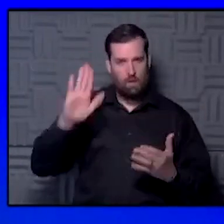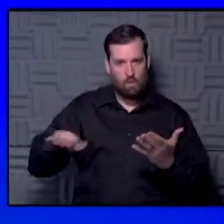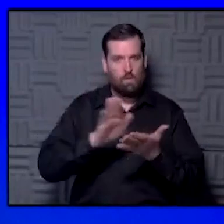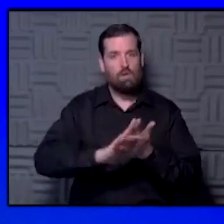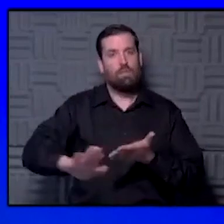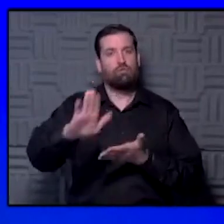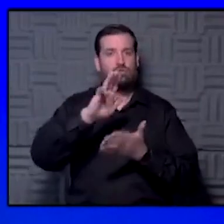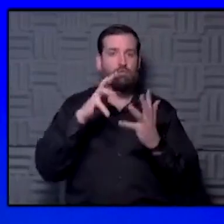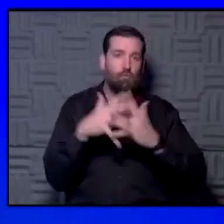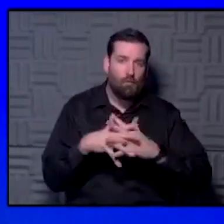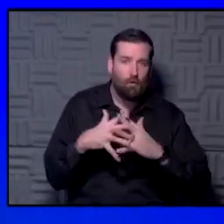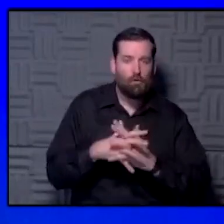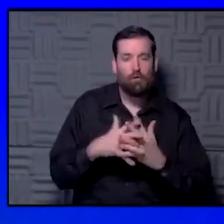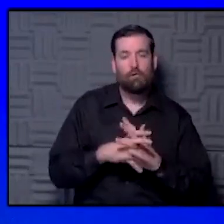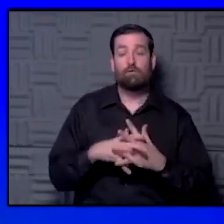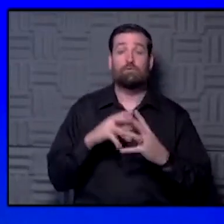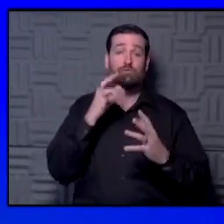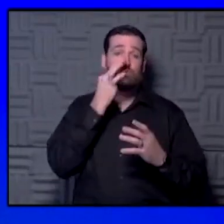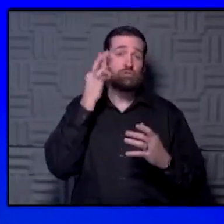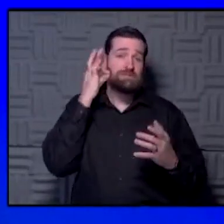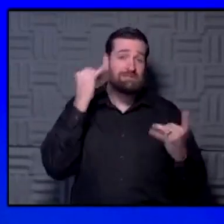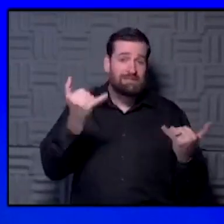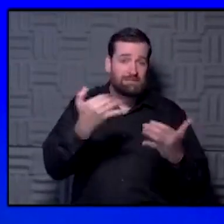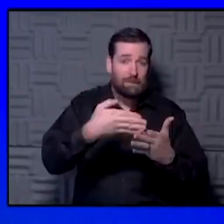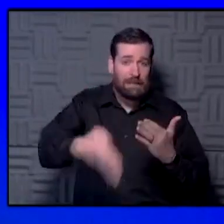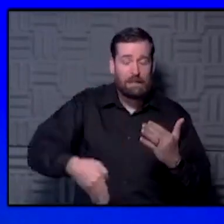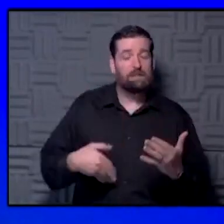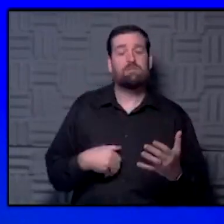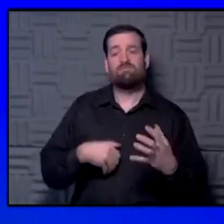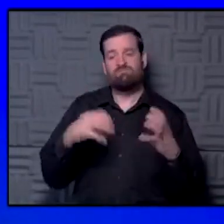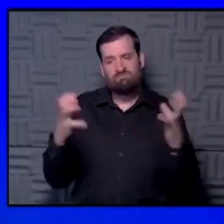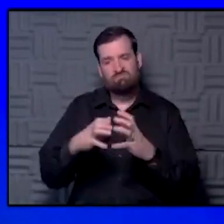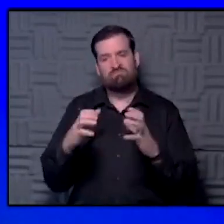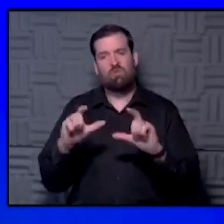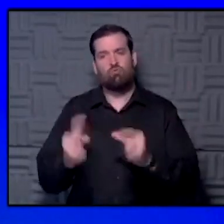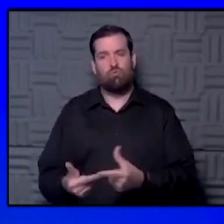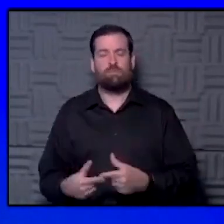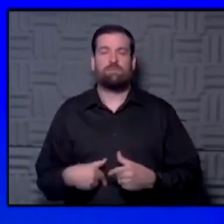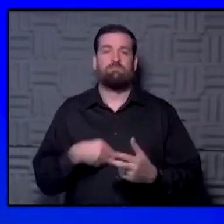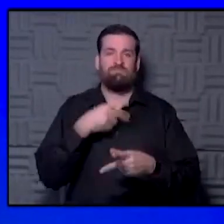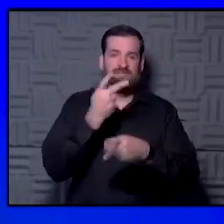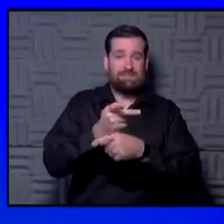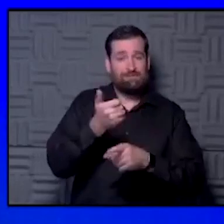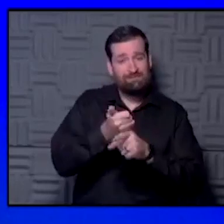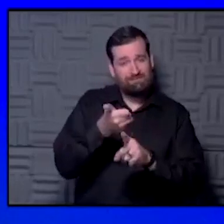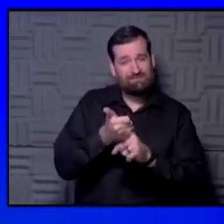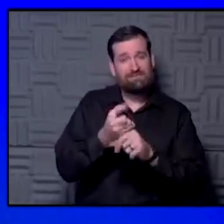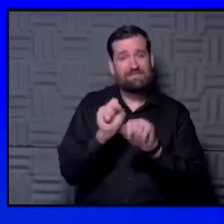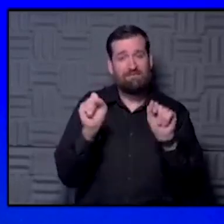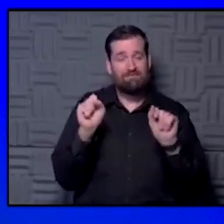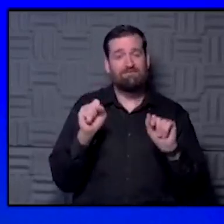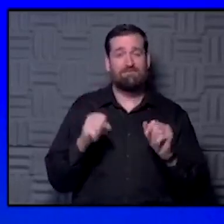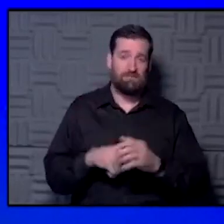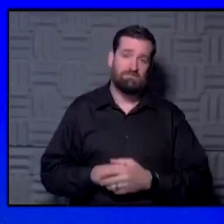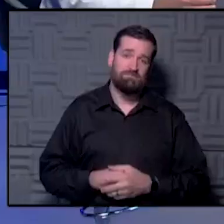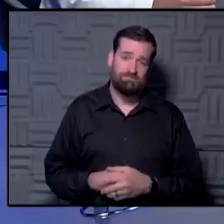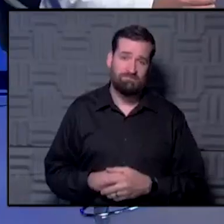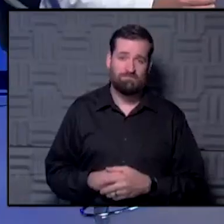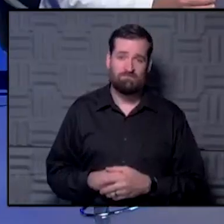and the Chiefs this weekend. Meet in small groups, do it outside if you can. Keep yourself safe and your loved ones safe as